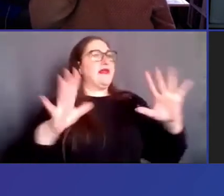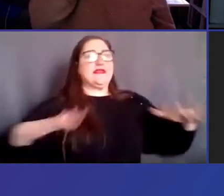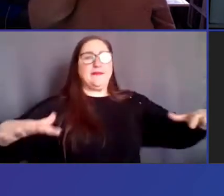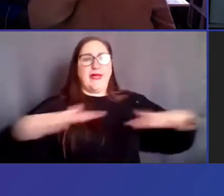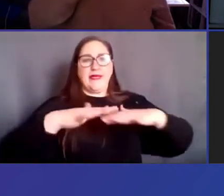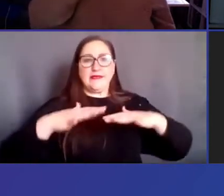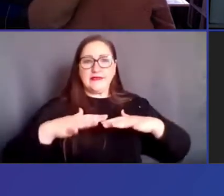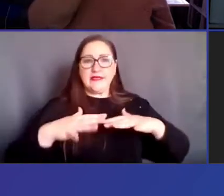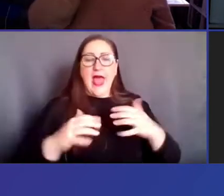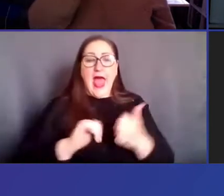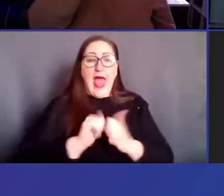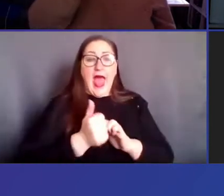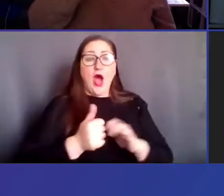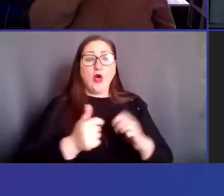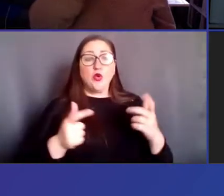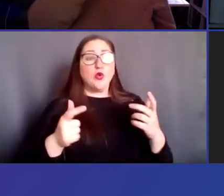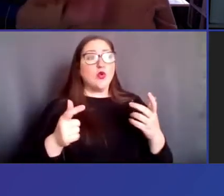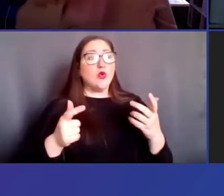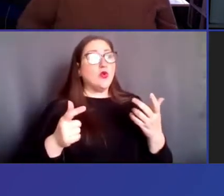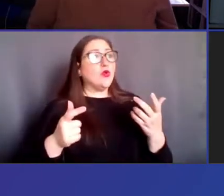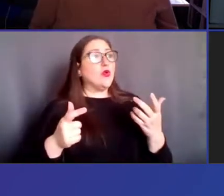with the